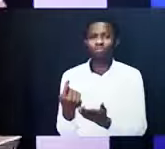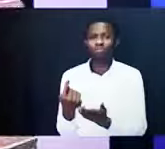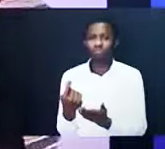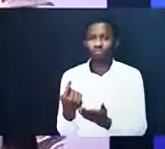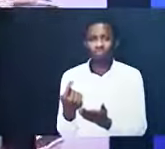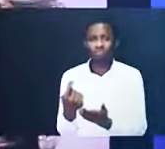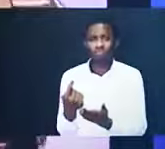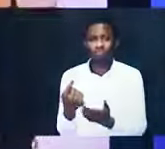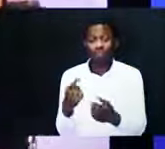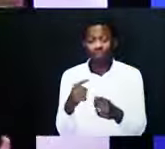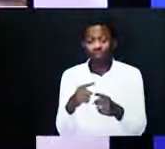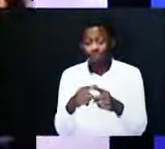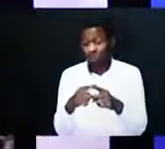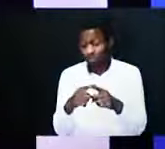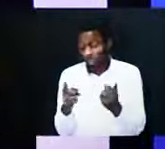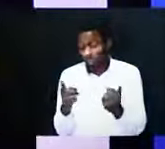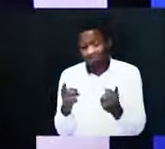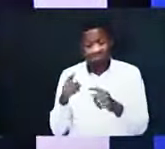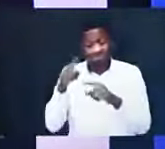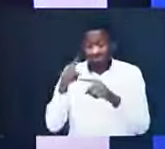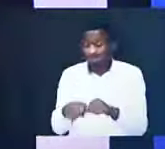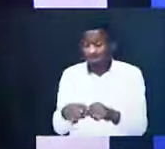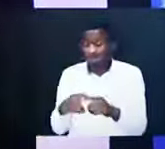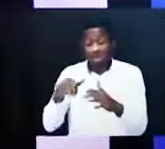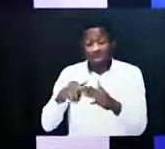But it depends on how much you want.